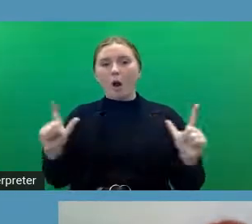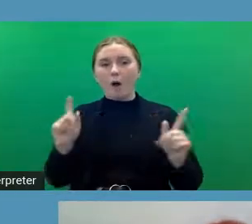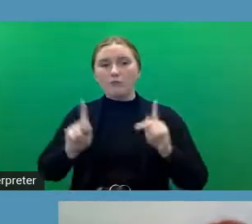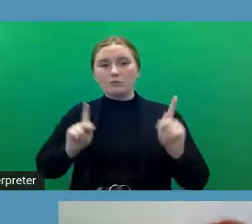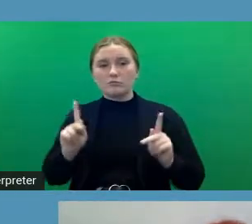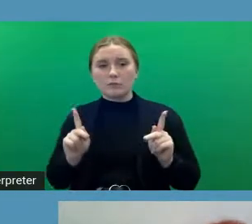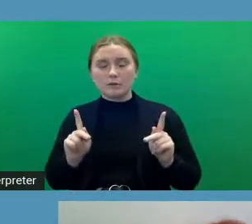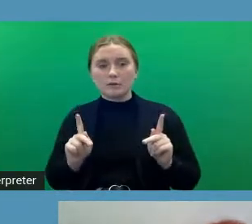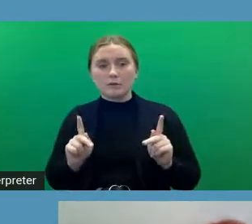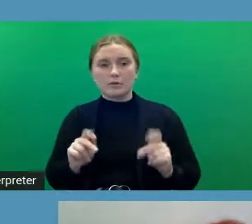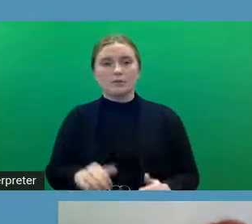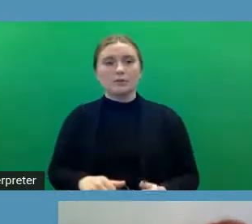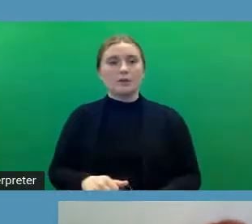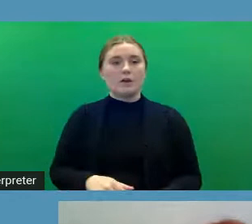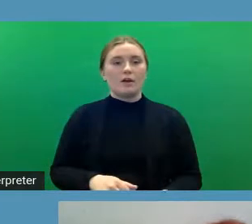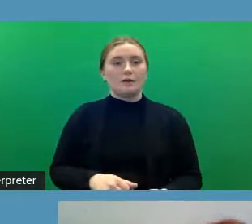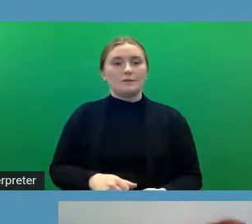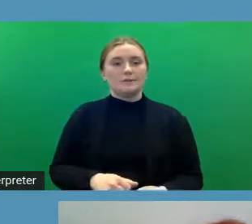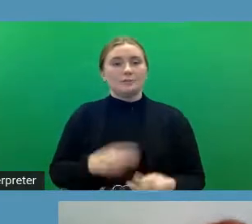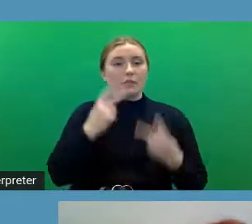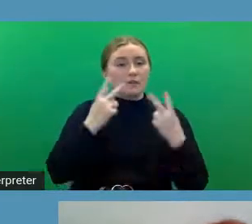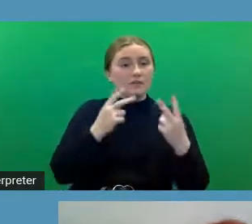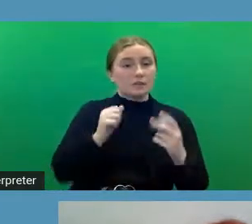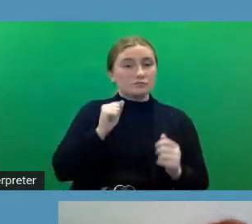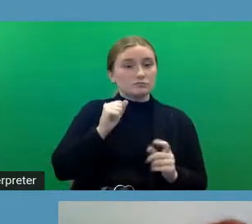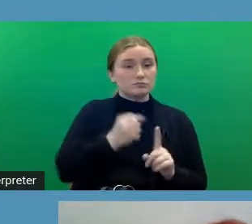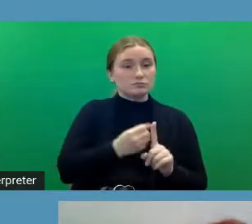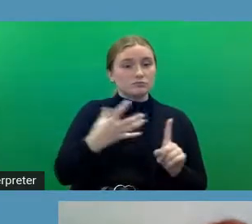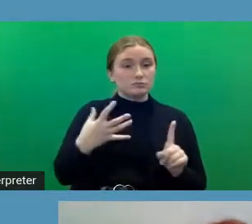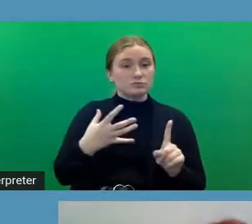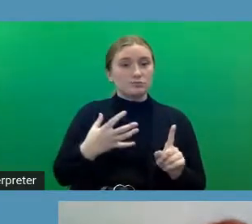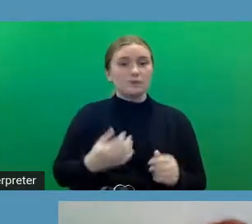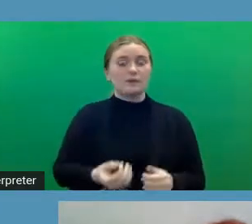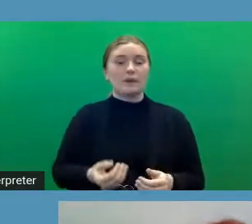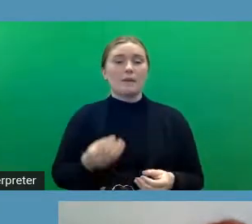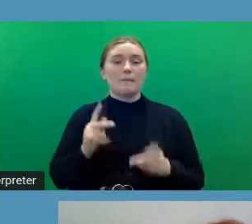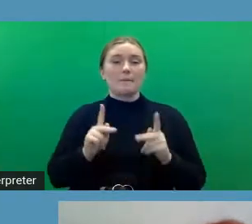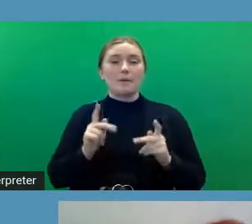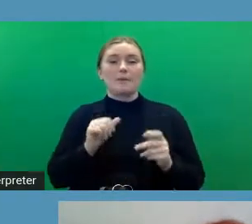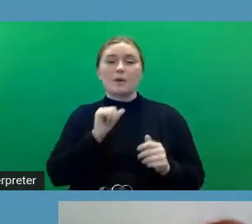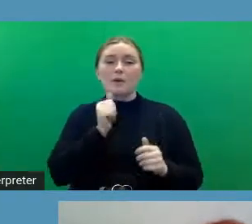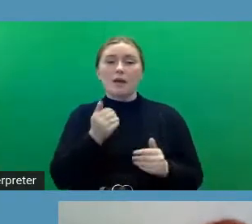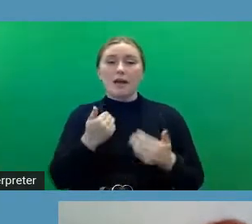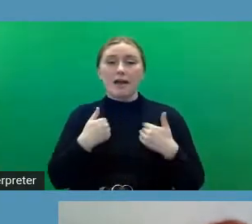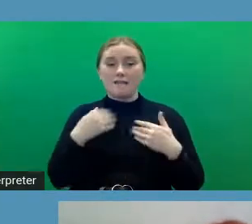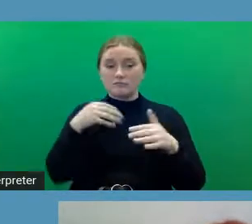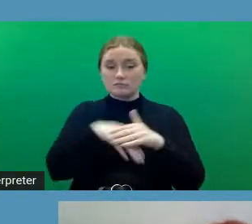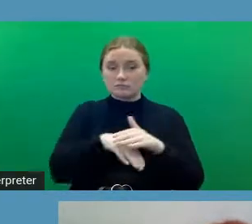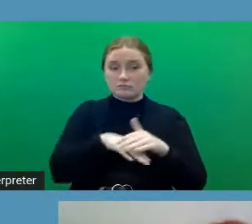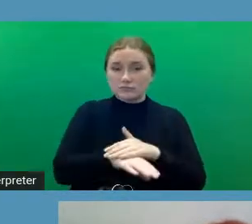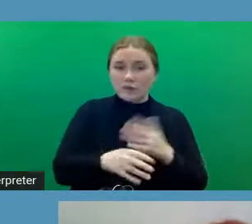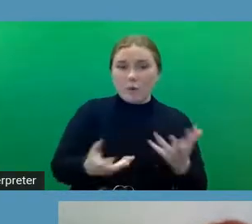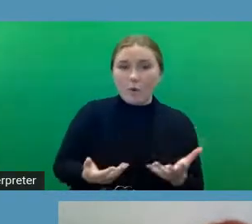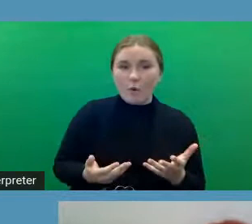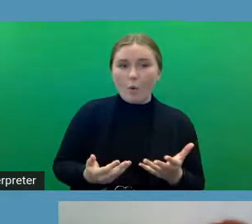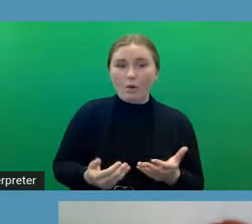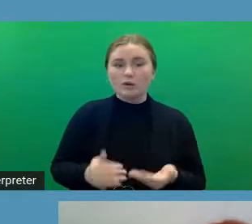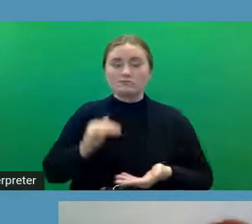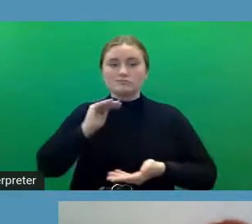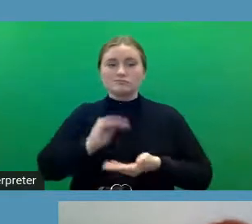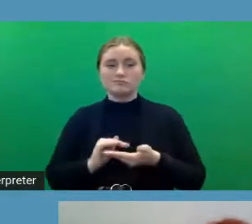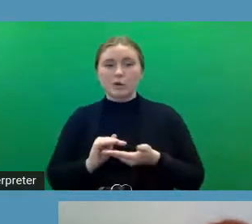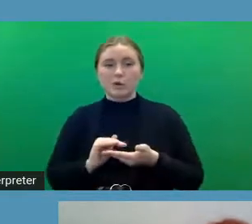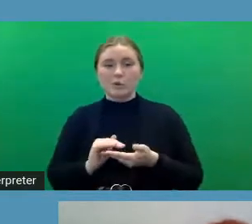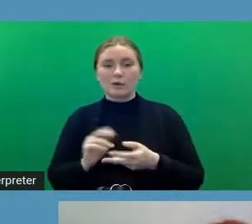descriptions that are most useful for someone who may not have access to the image, but also really helpful for somebody on a low bandwidth connection that has images turned